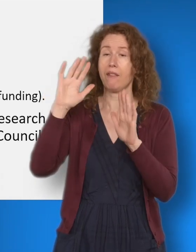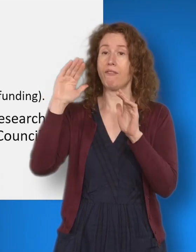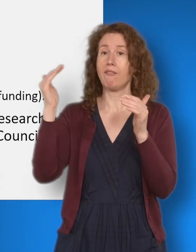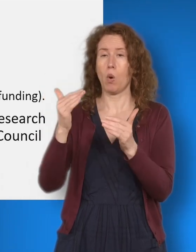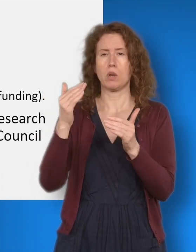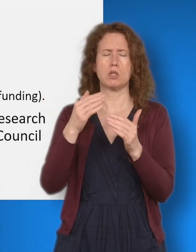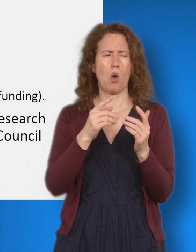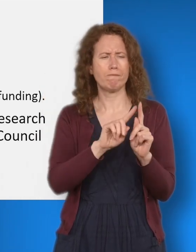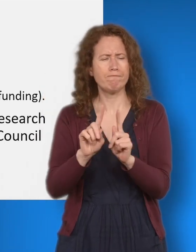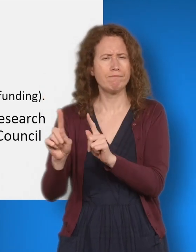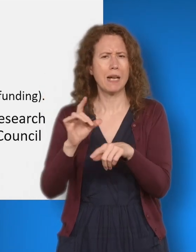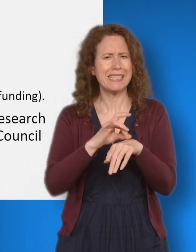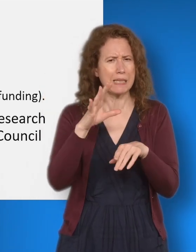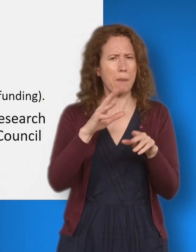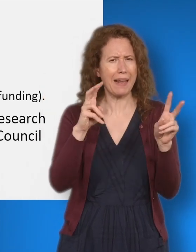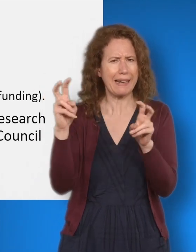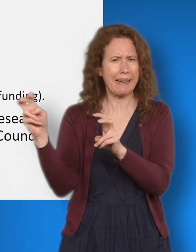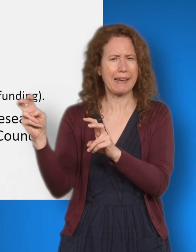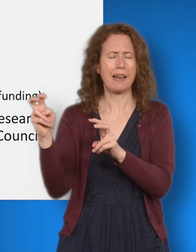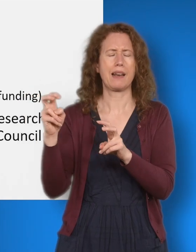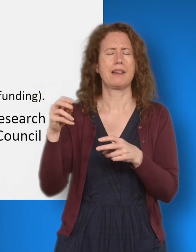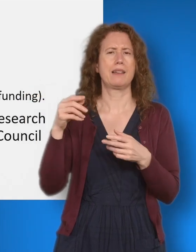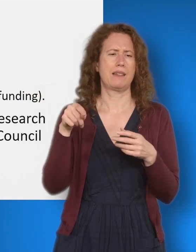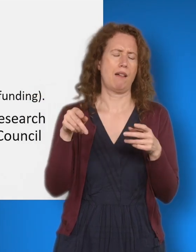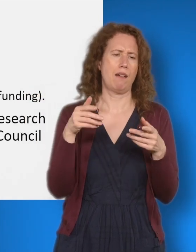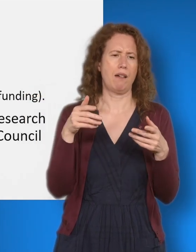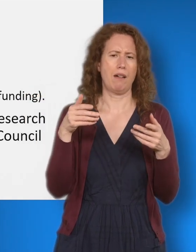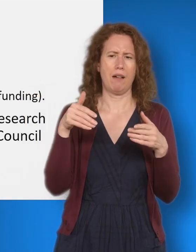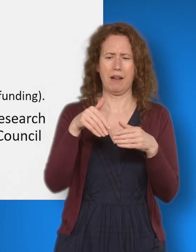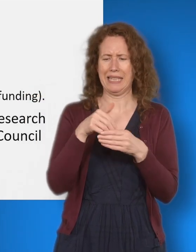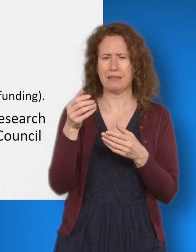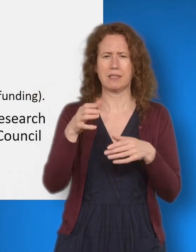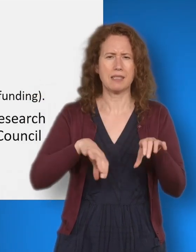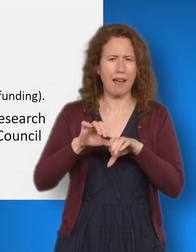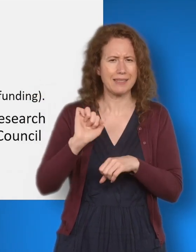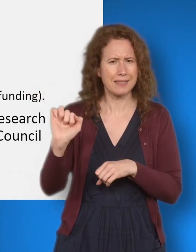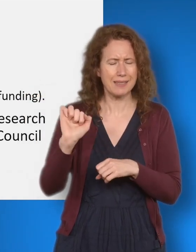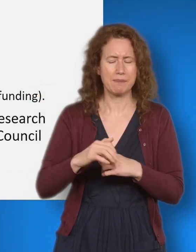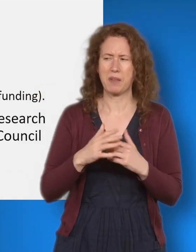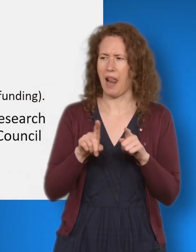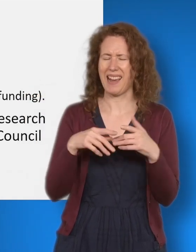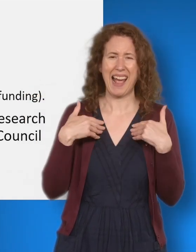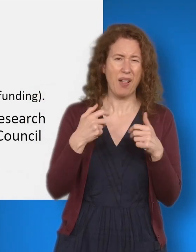on various disciplines within the sciences, healthcare and